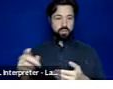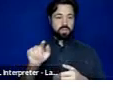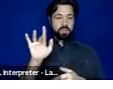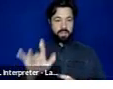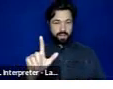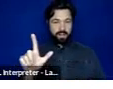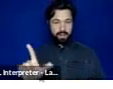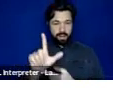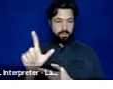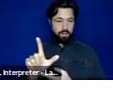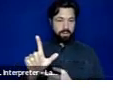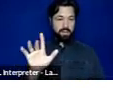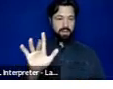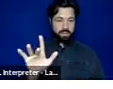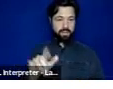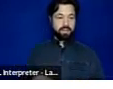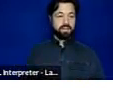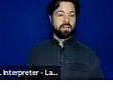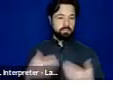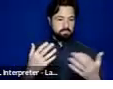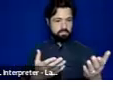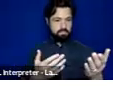libraries, and we're here.